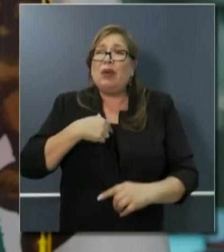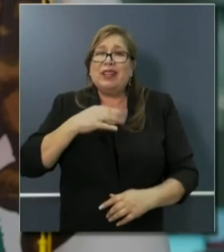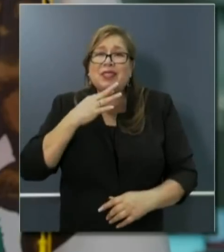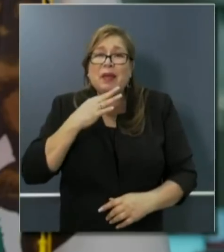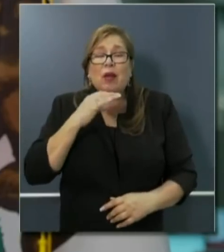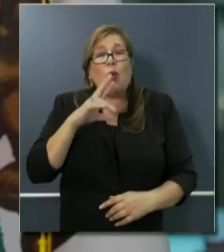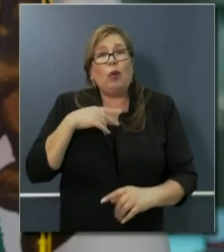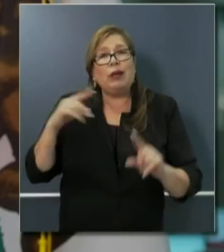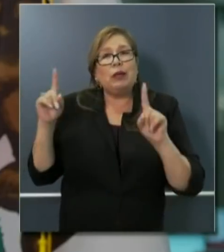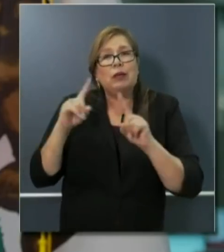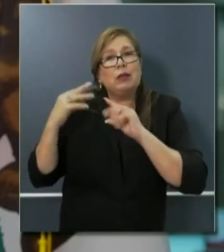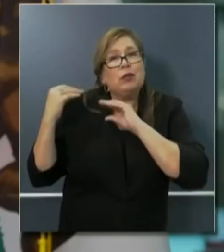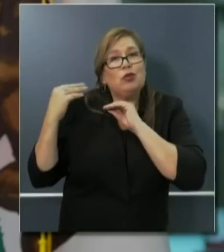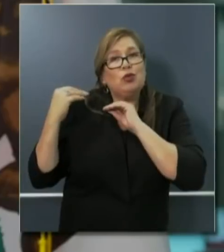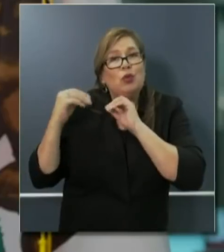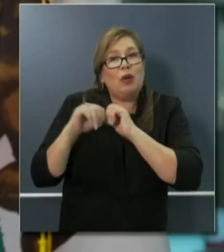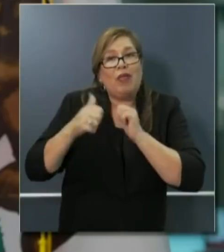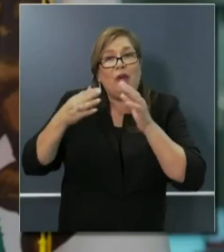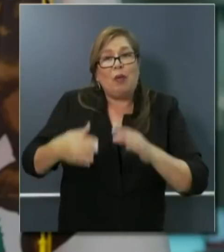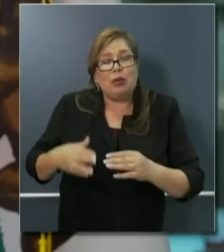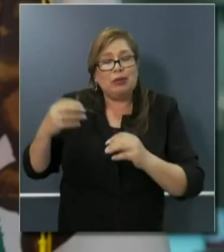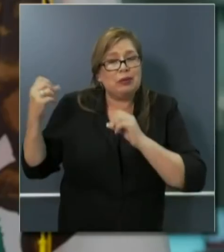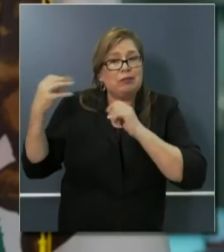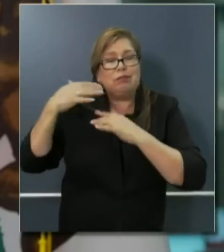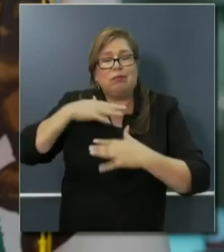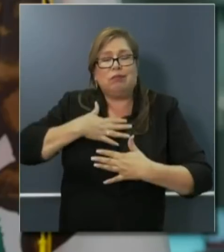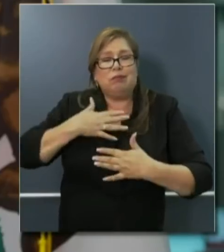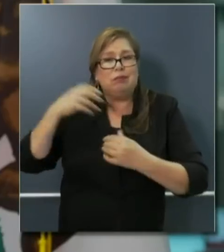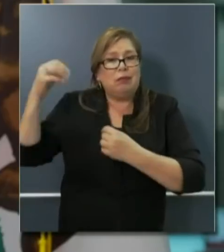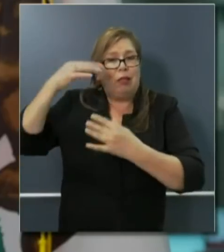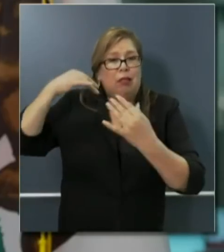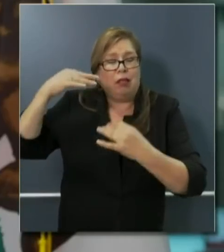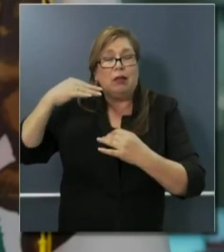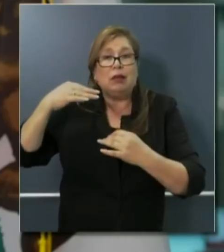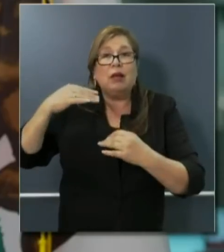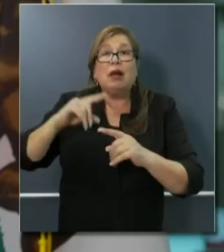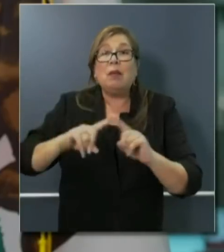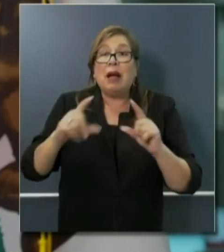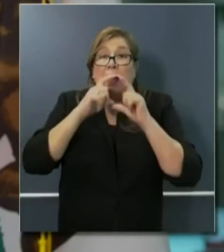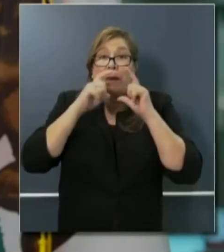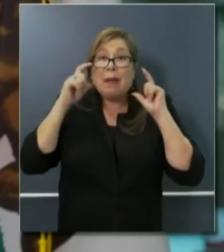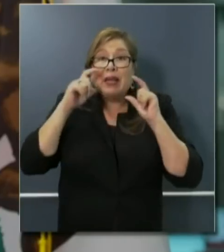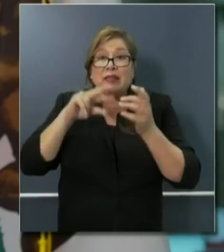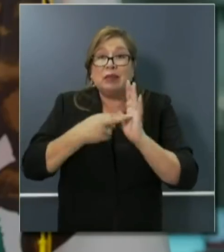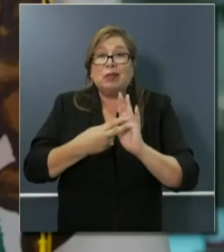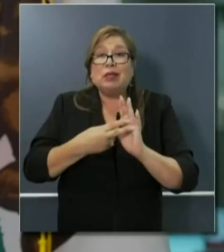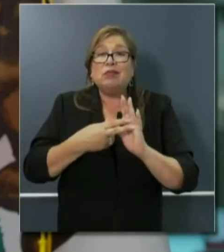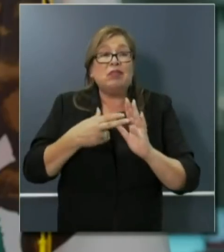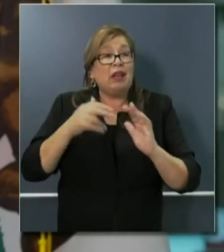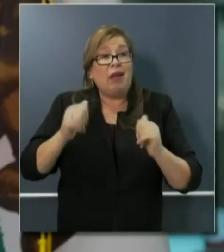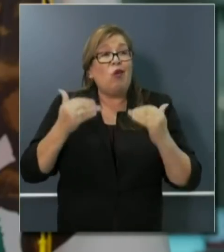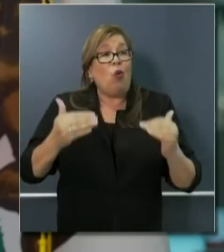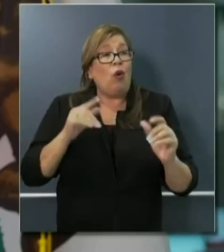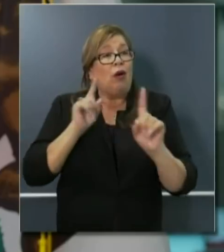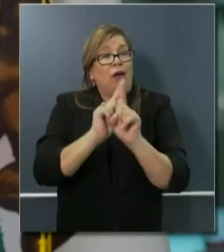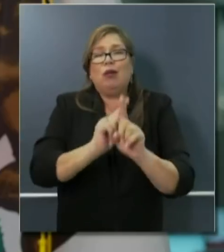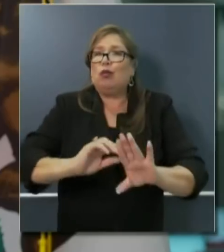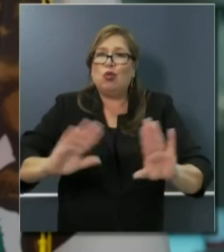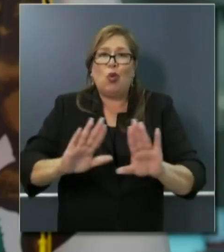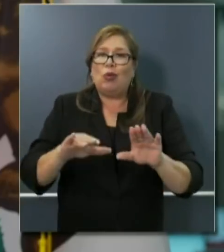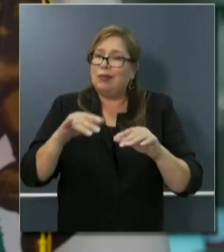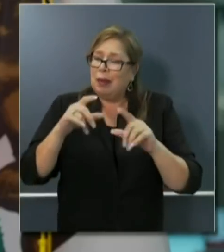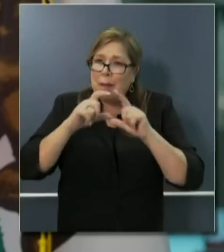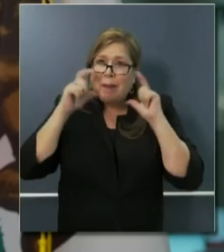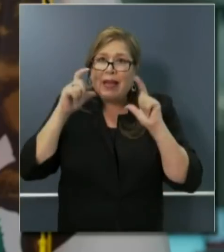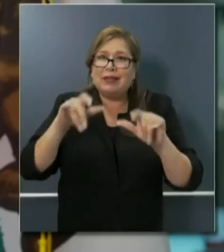speak closely to other people. But again, it doesn't replace the need for physical distancing. So when we